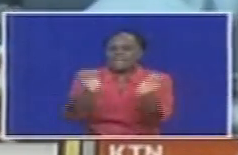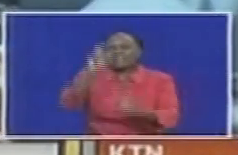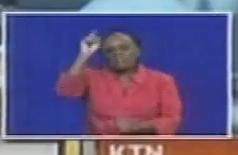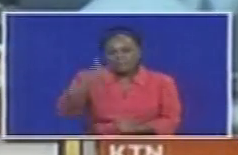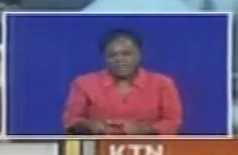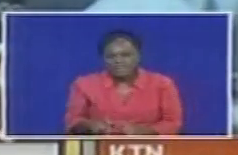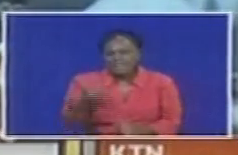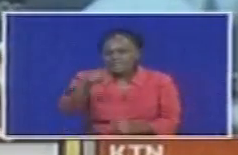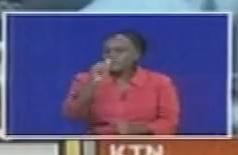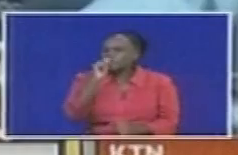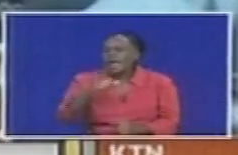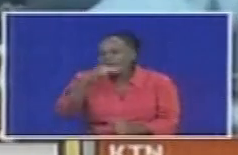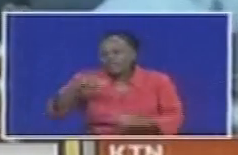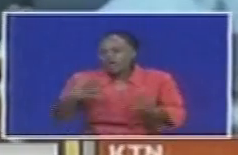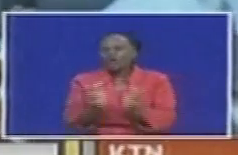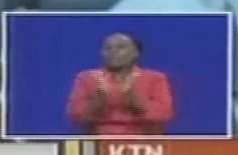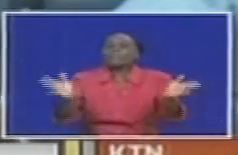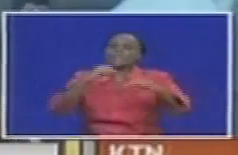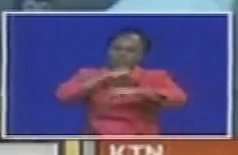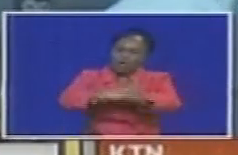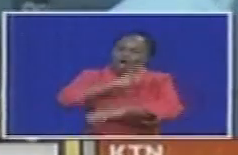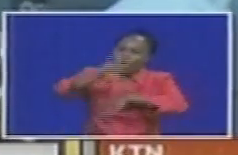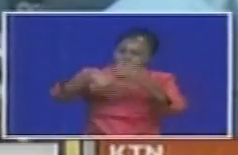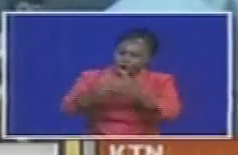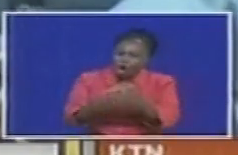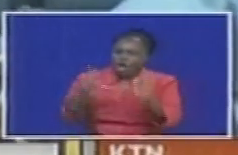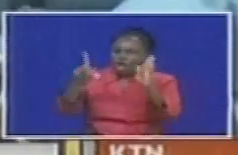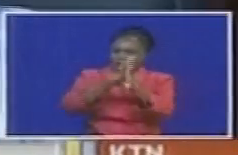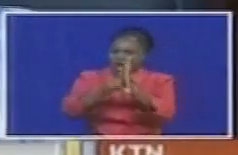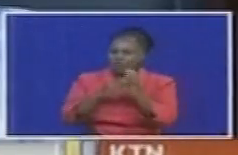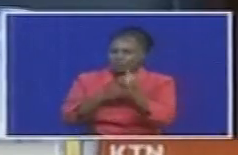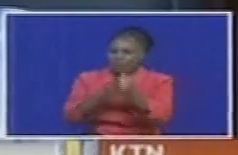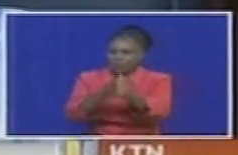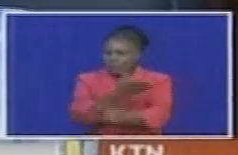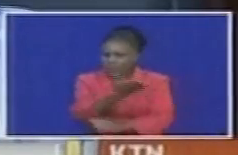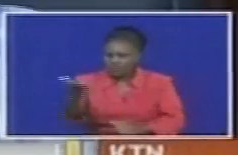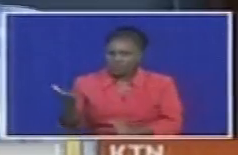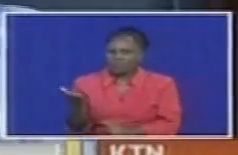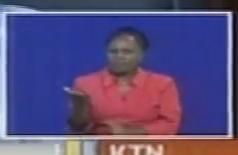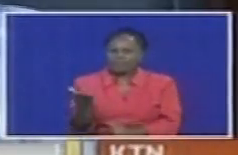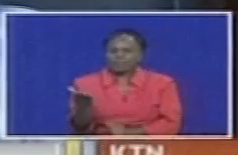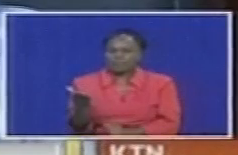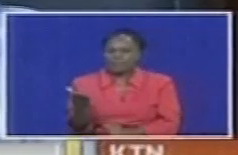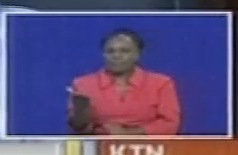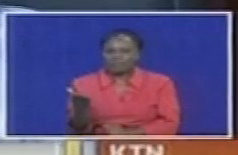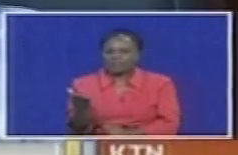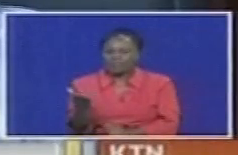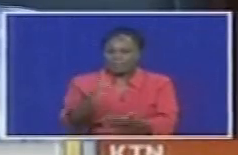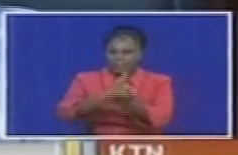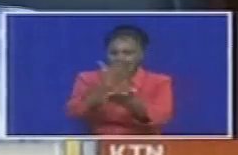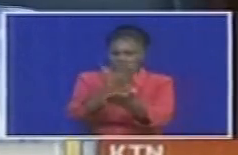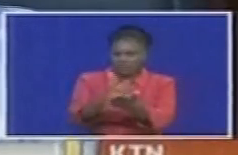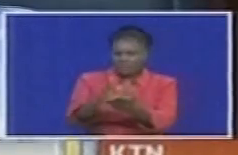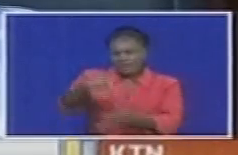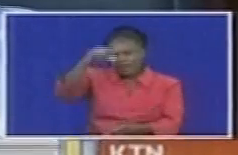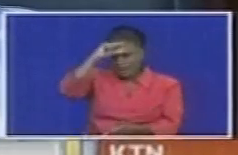whether they are in private or public schools, because they are all guided by this particular laws. There's a gap between the